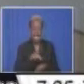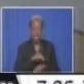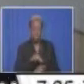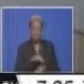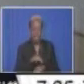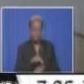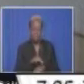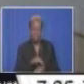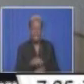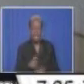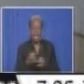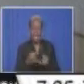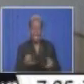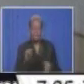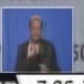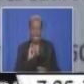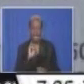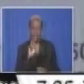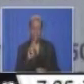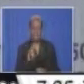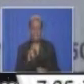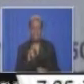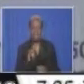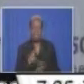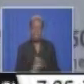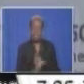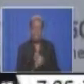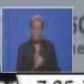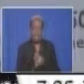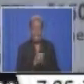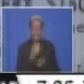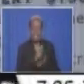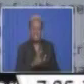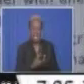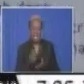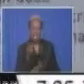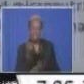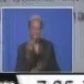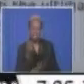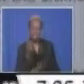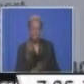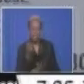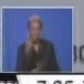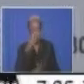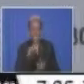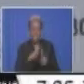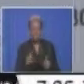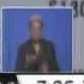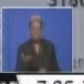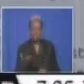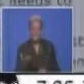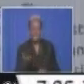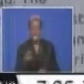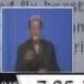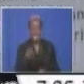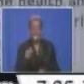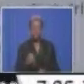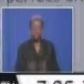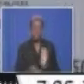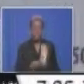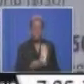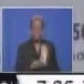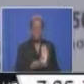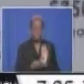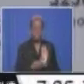line of IV therapy he offers. Bain has designed 12 cocktails for different purposes, from Hydro Boost for hydration,